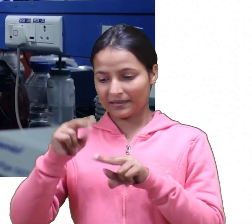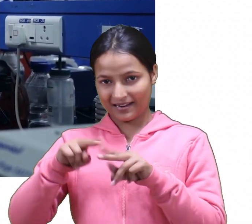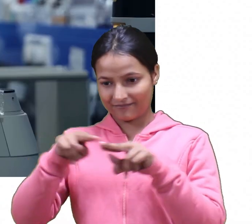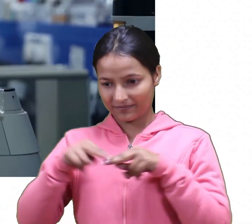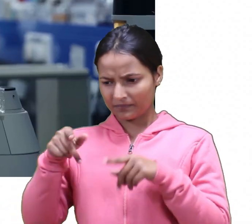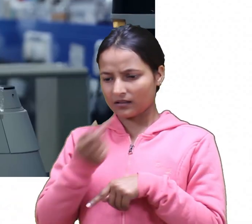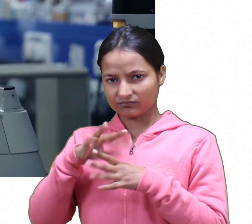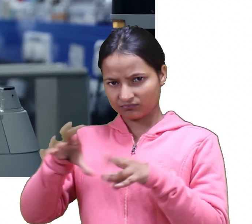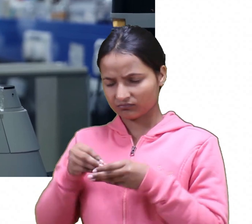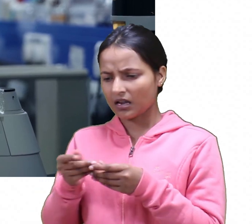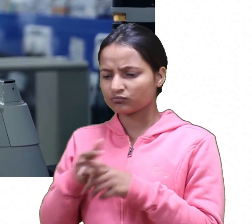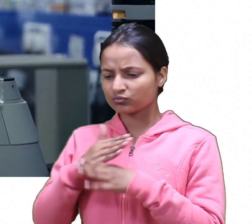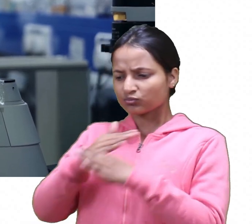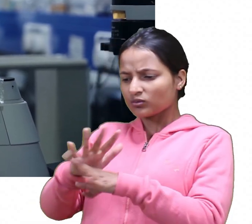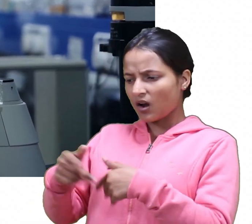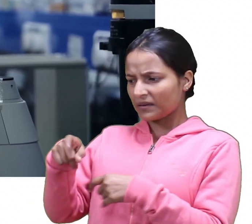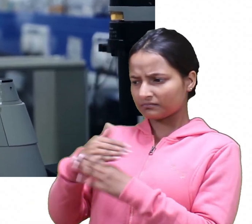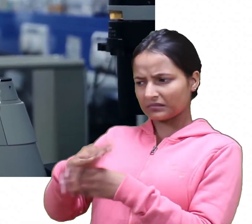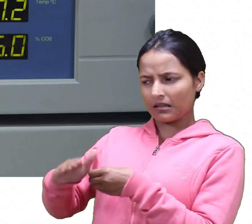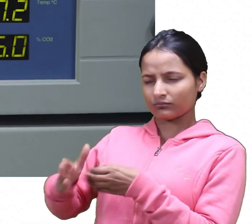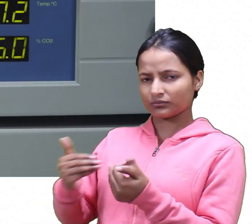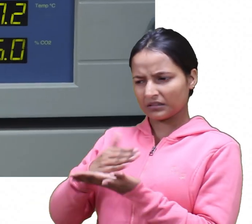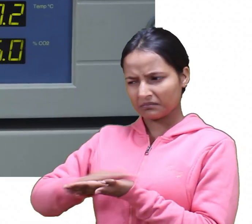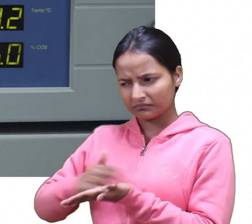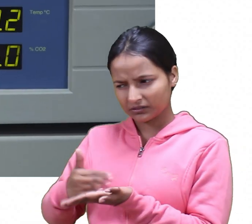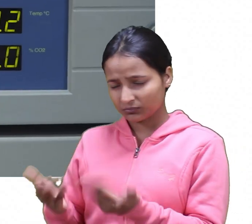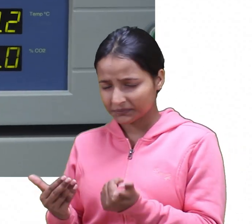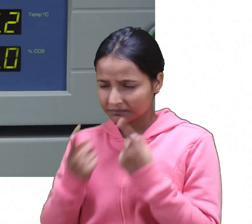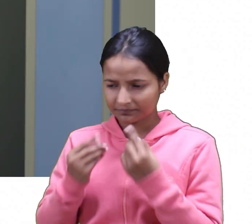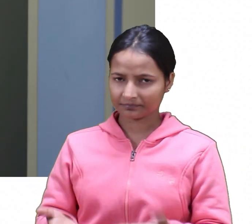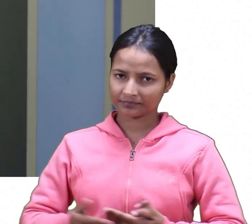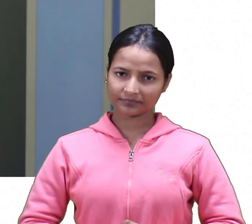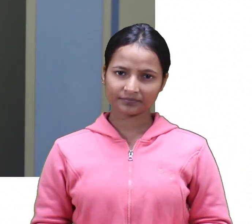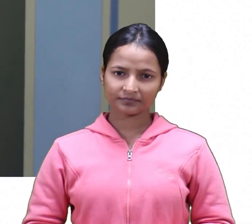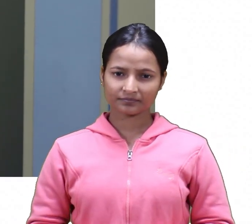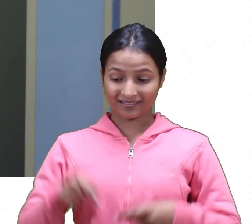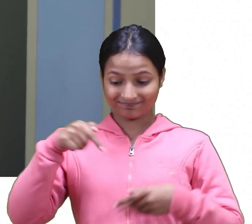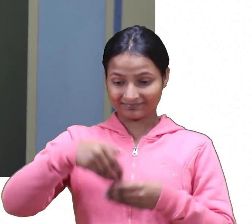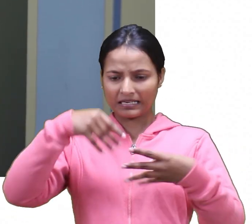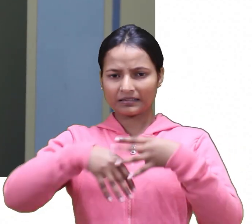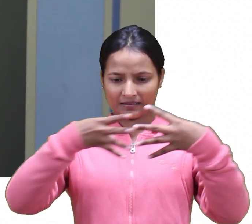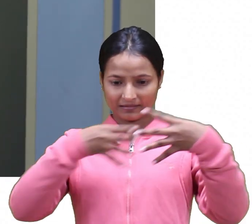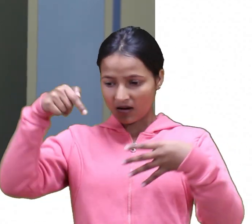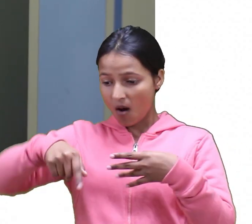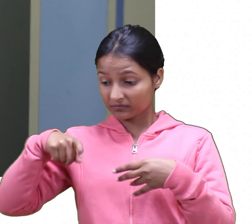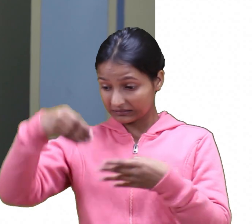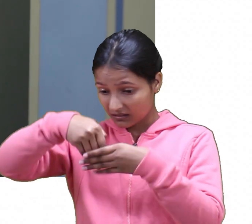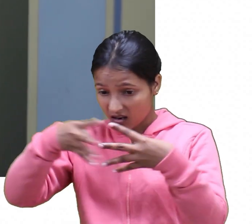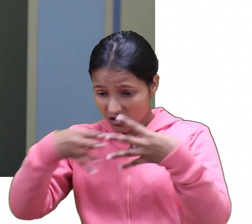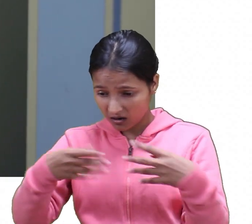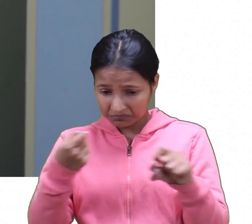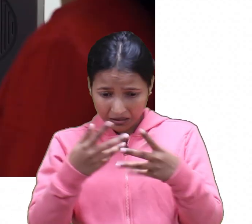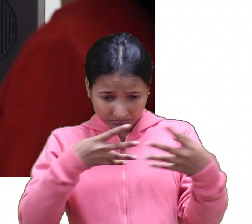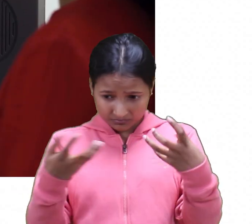with resistance to a range of anti-TB drugs. These genes are exclusive to Mycobacterium and were found to account for